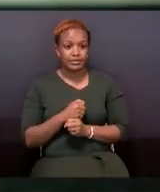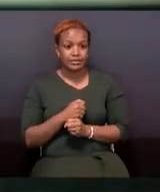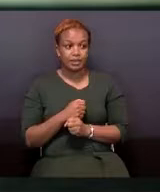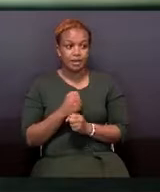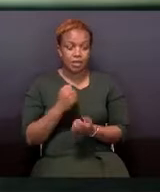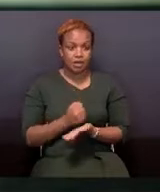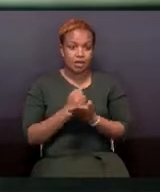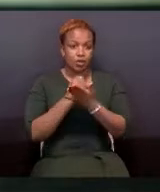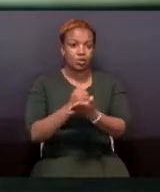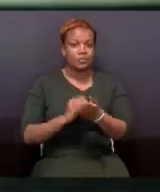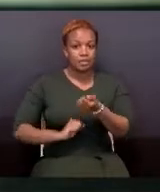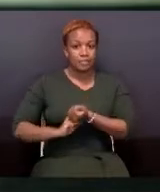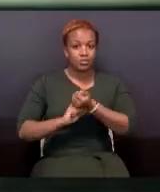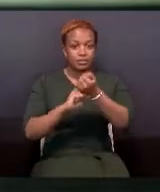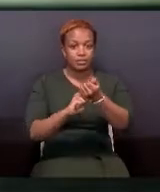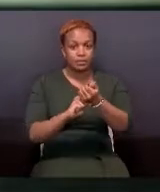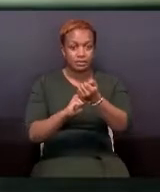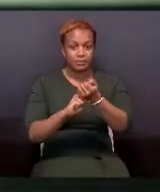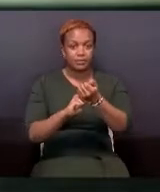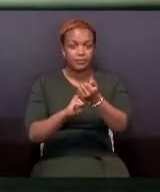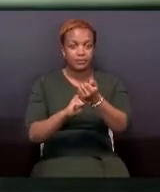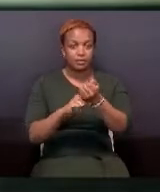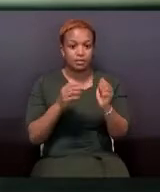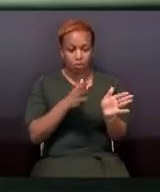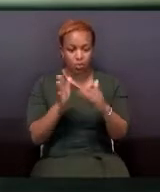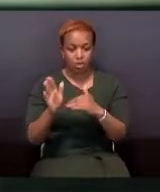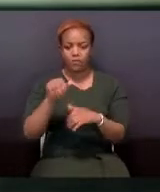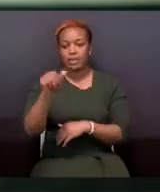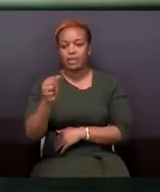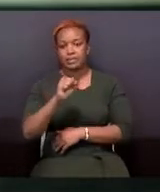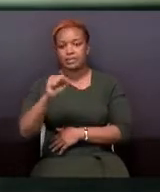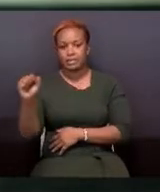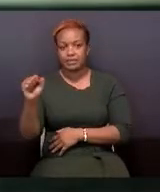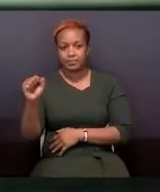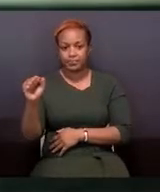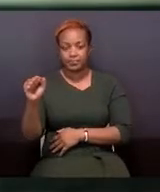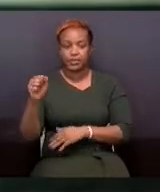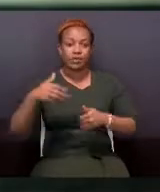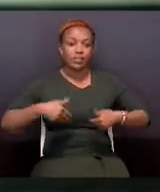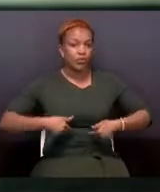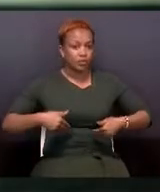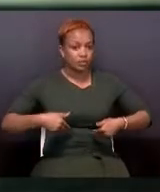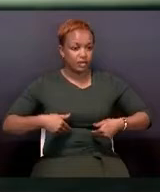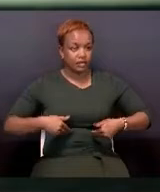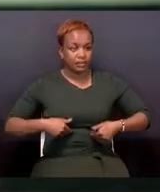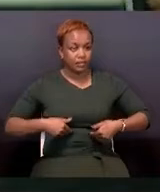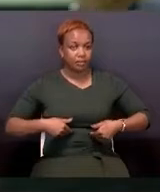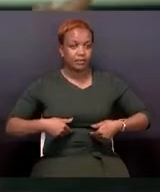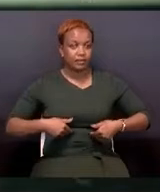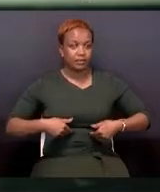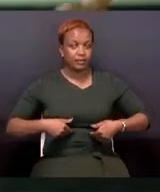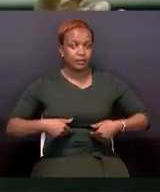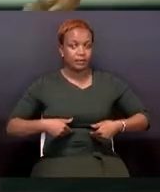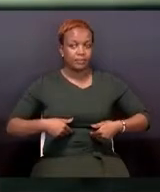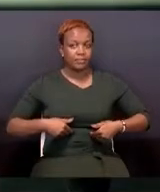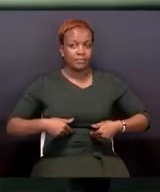helps support the direction of the other side. So the youth, the